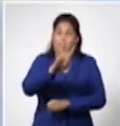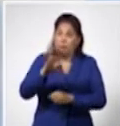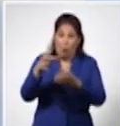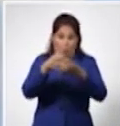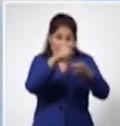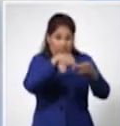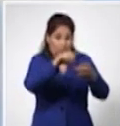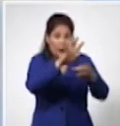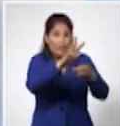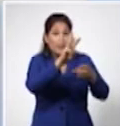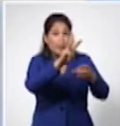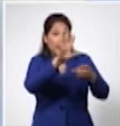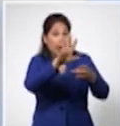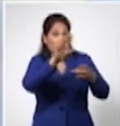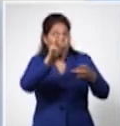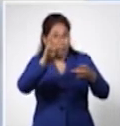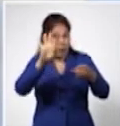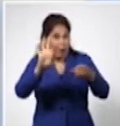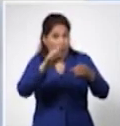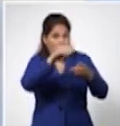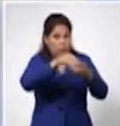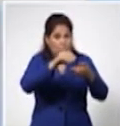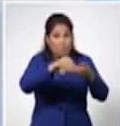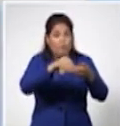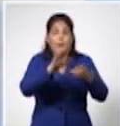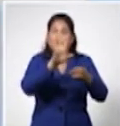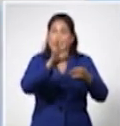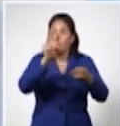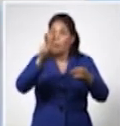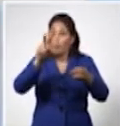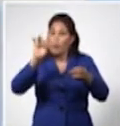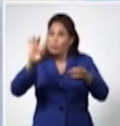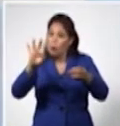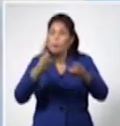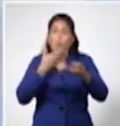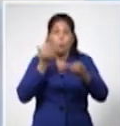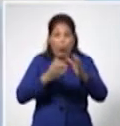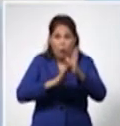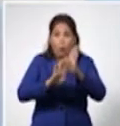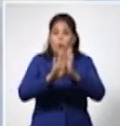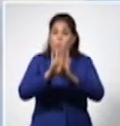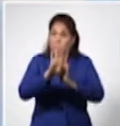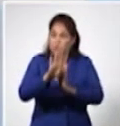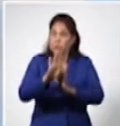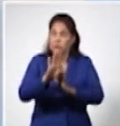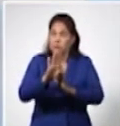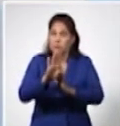3,128 people who have been diagnosed with the virus thus far in Cuba,